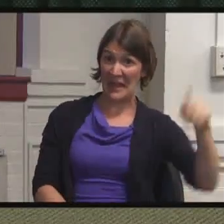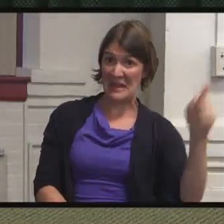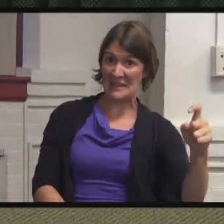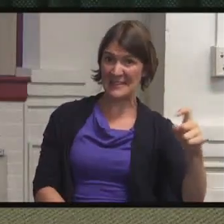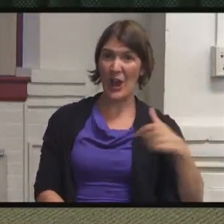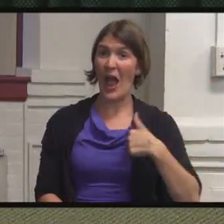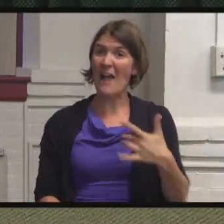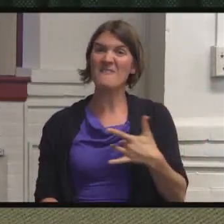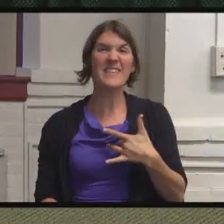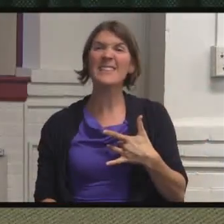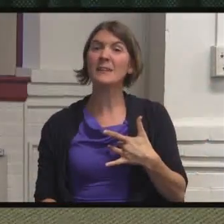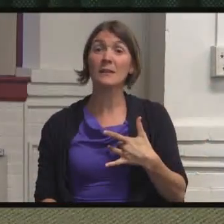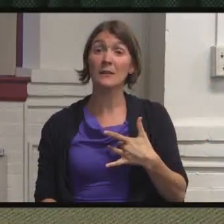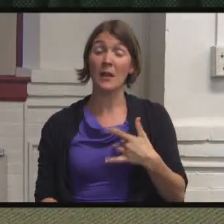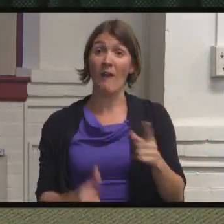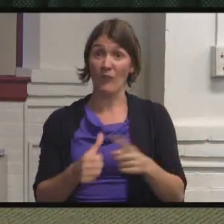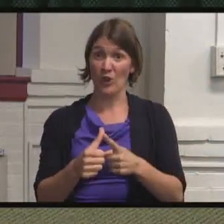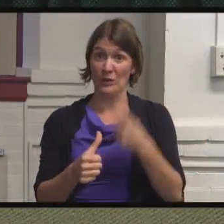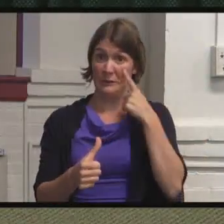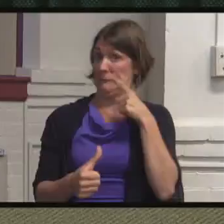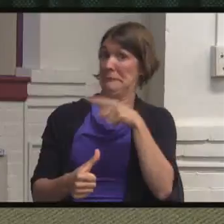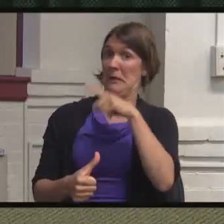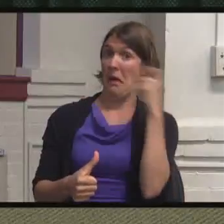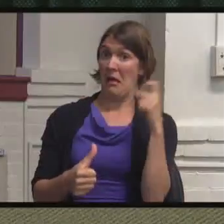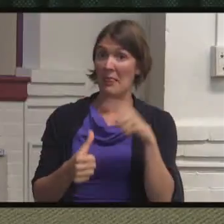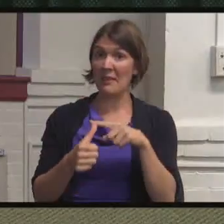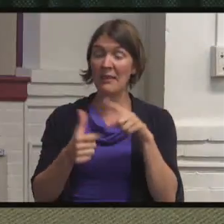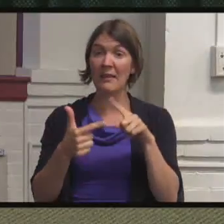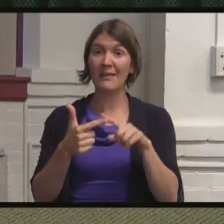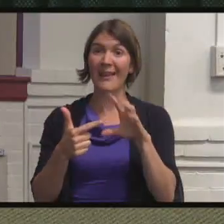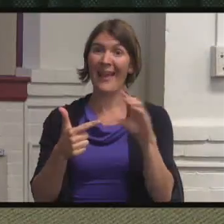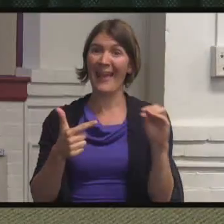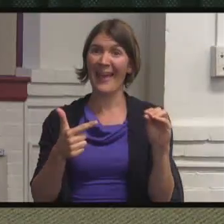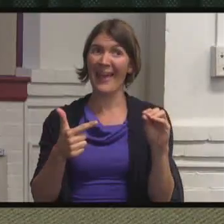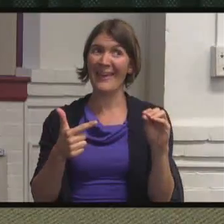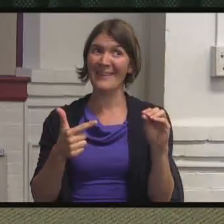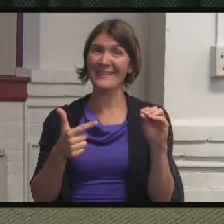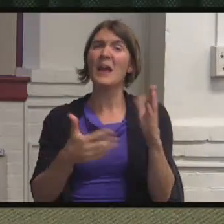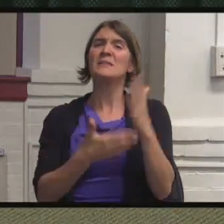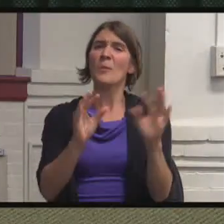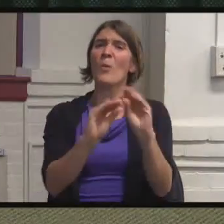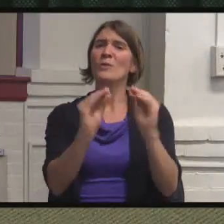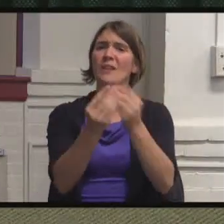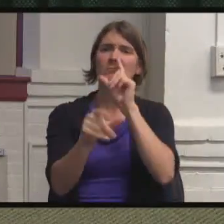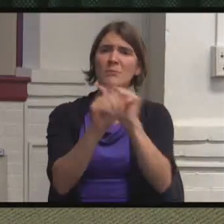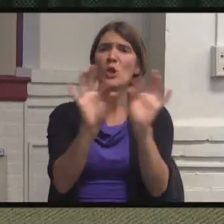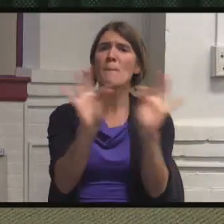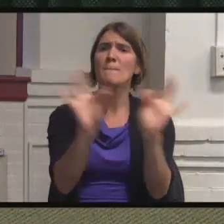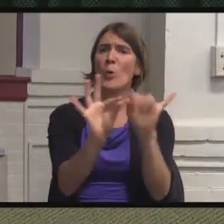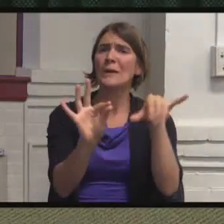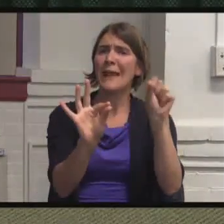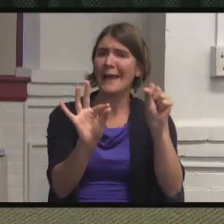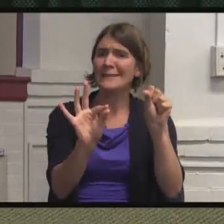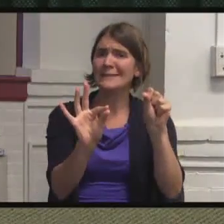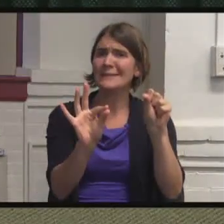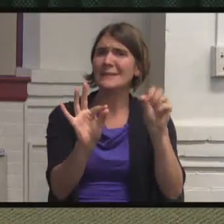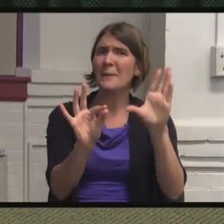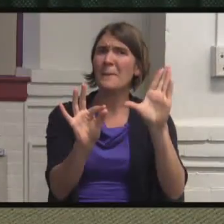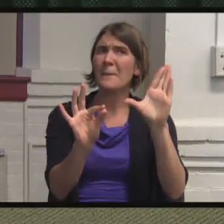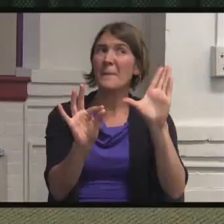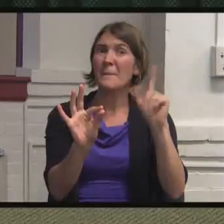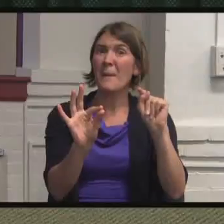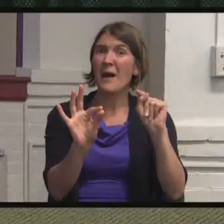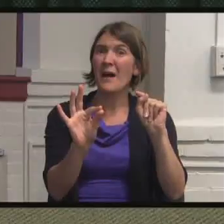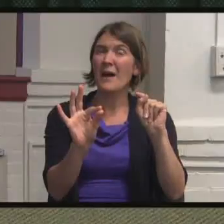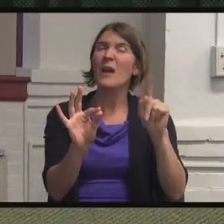all. I think it's an eyesore. I think it's important for certain organizations and individuals to be